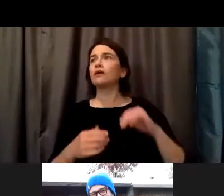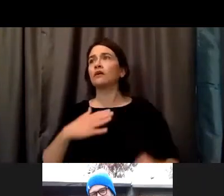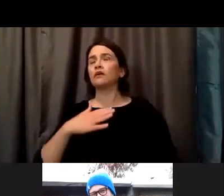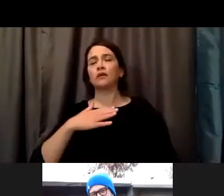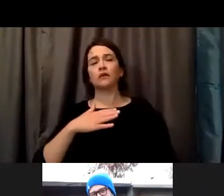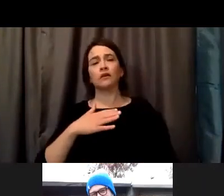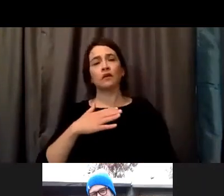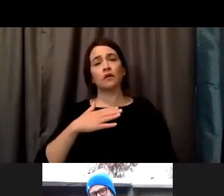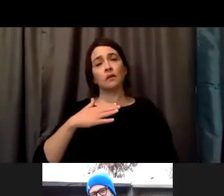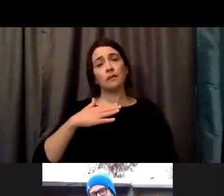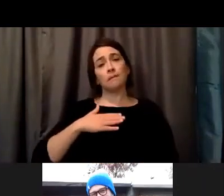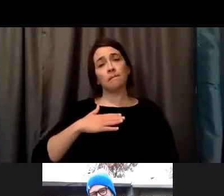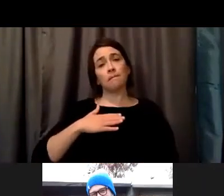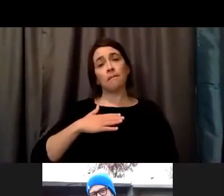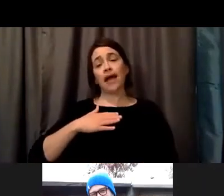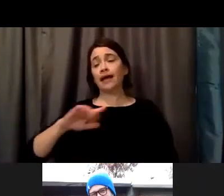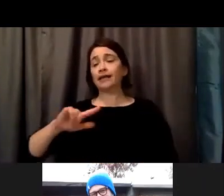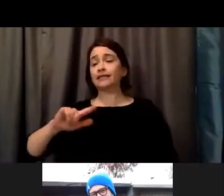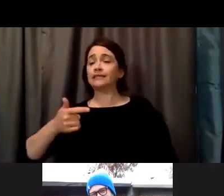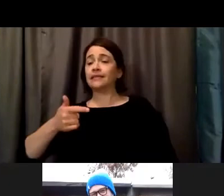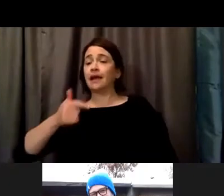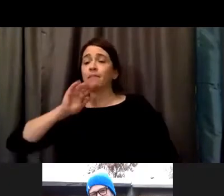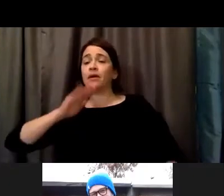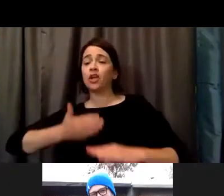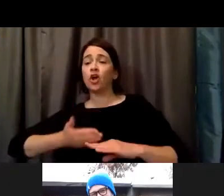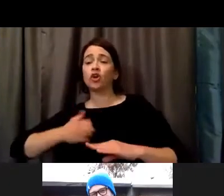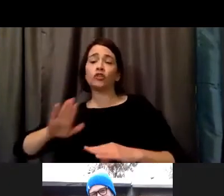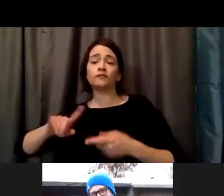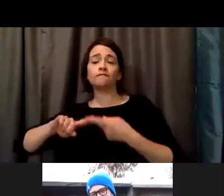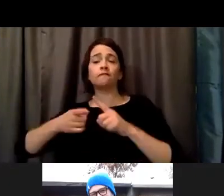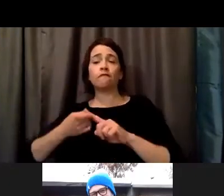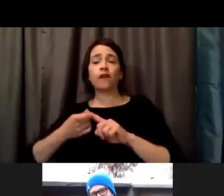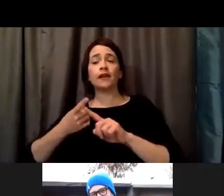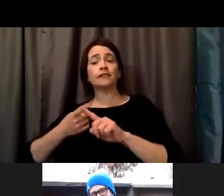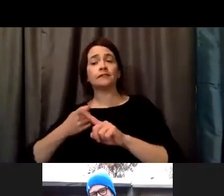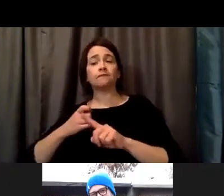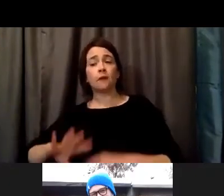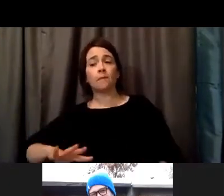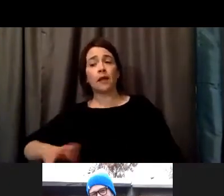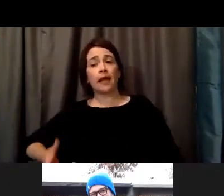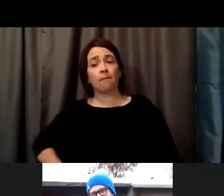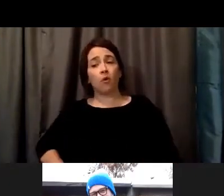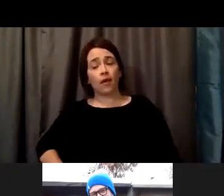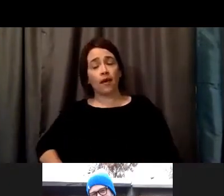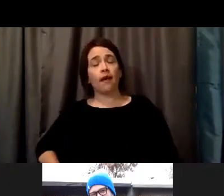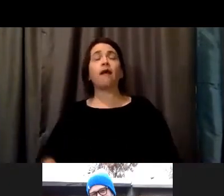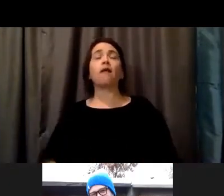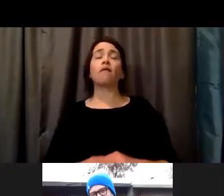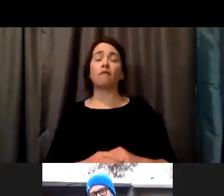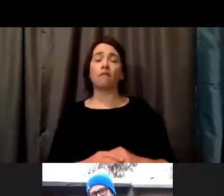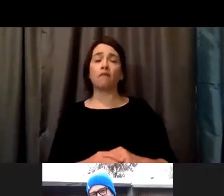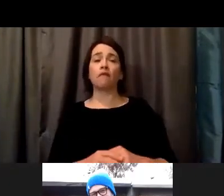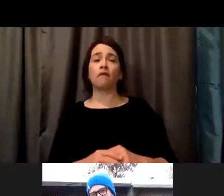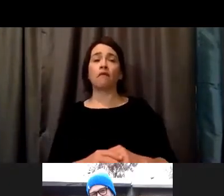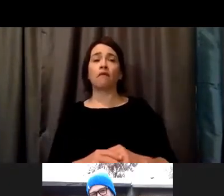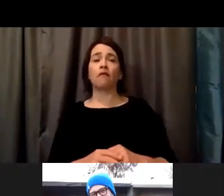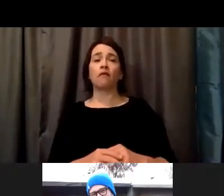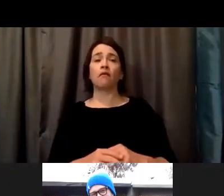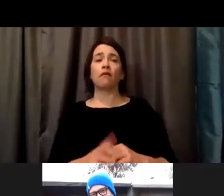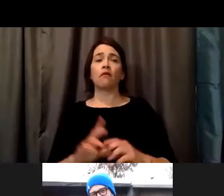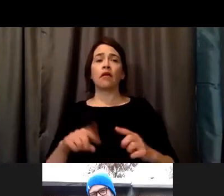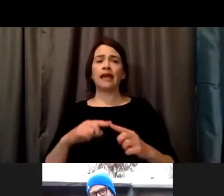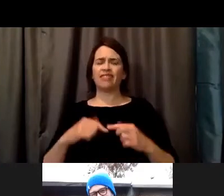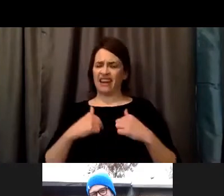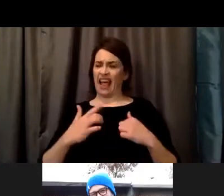stepdaughter's friend is from Cambodia, and then right away I feel a sense of value.